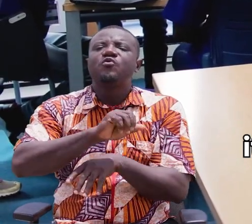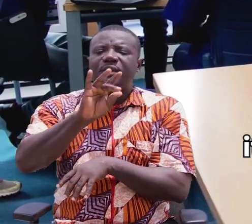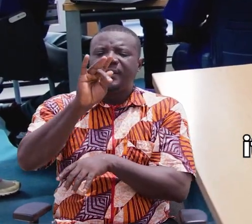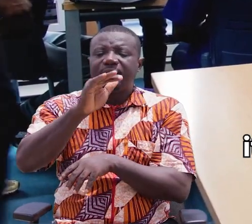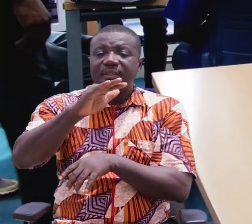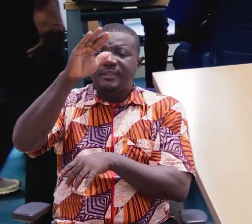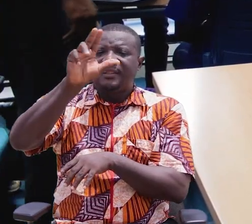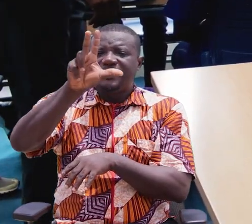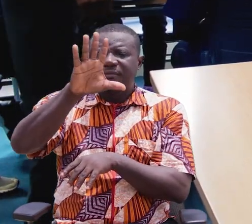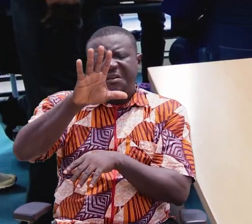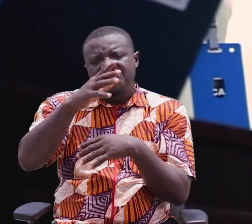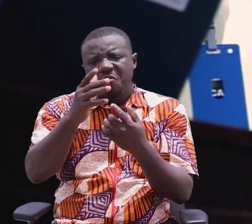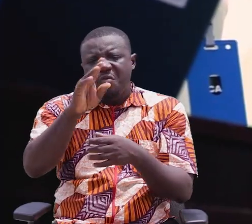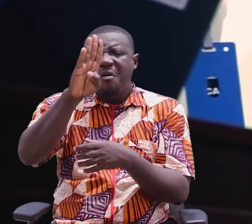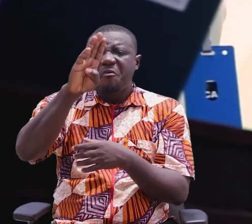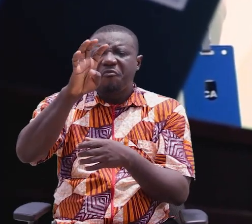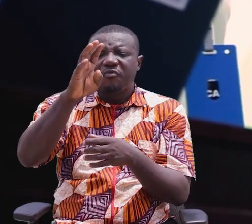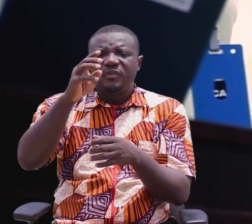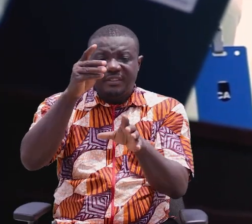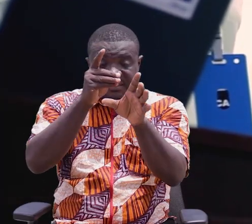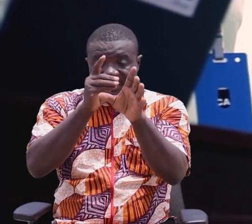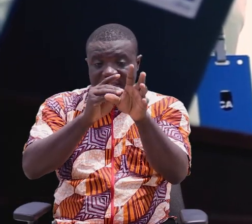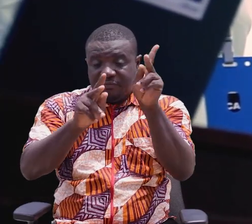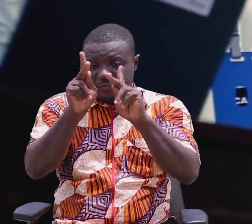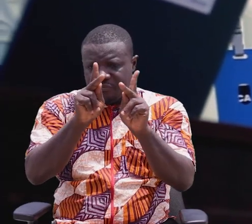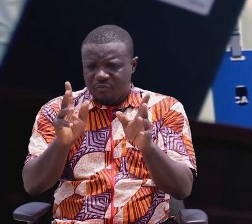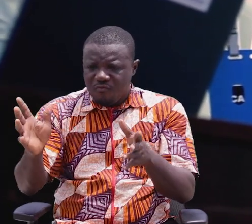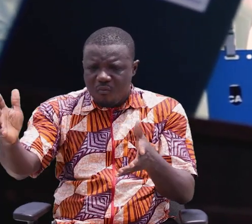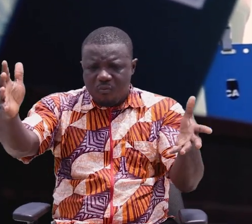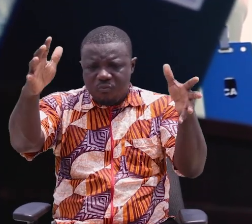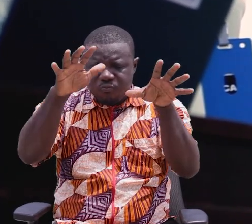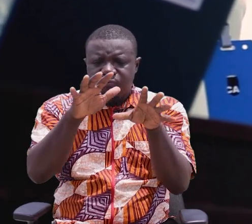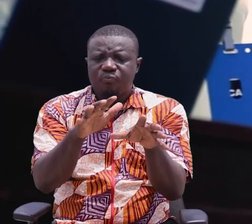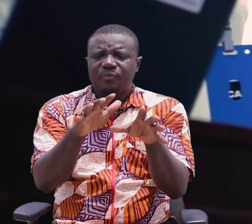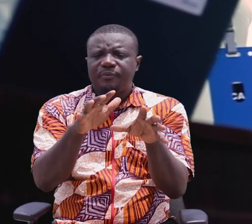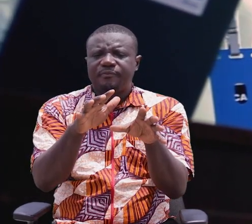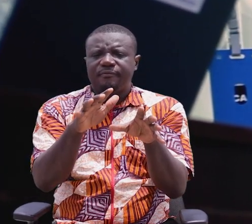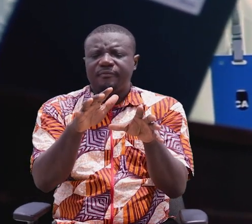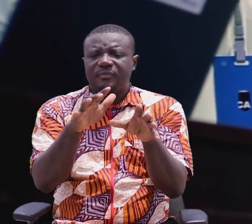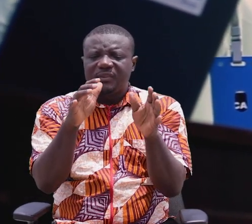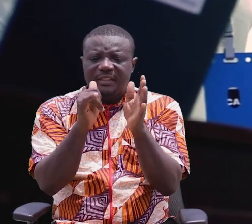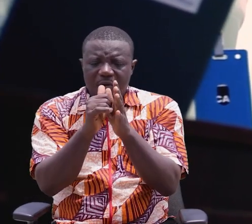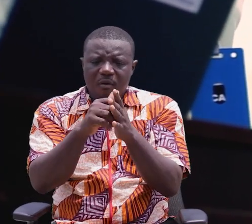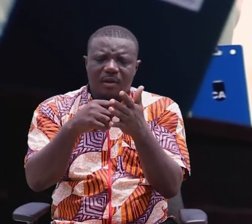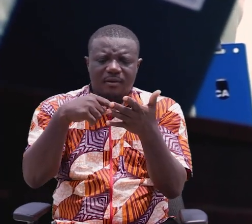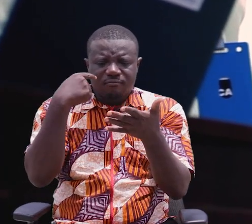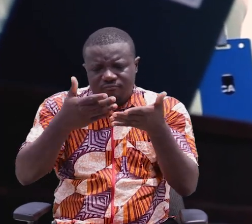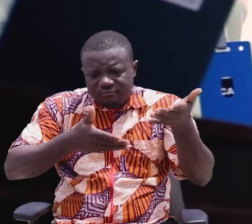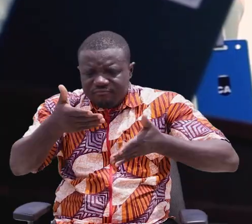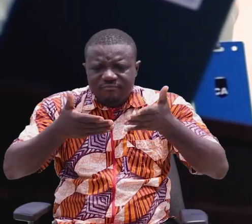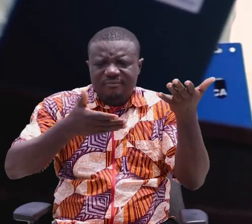to 35 and up to 40 for persons with disabilities to come together, pitch